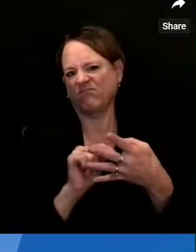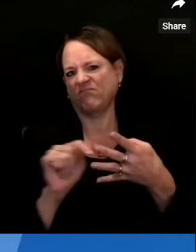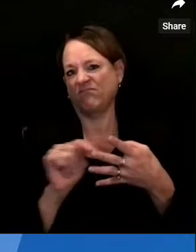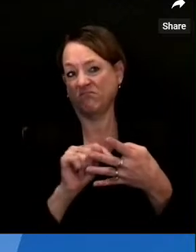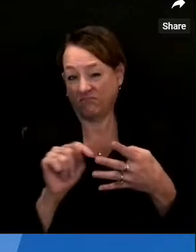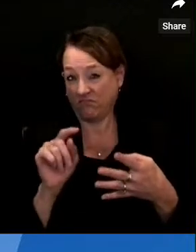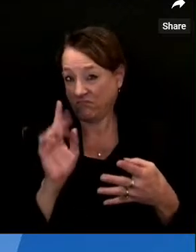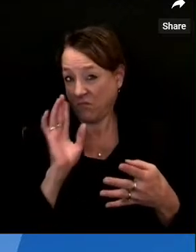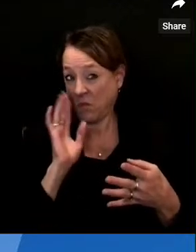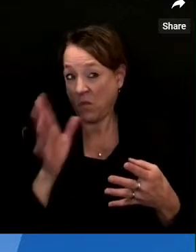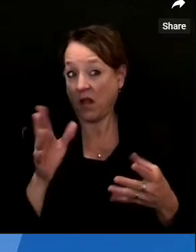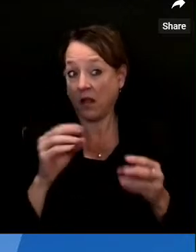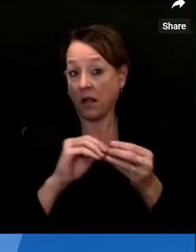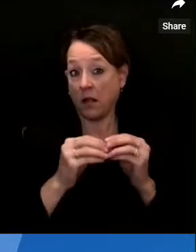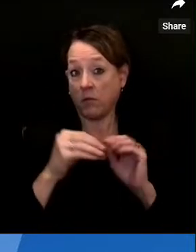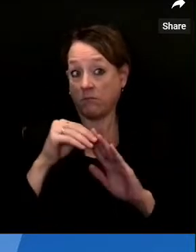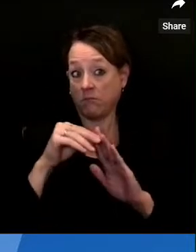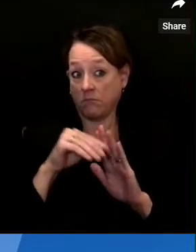weeks?